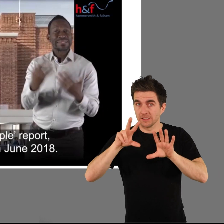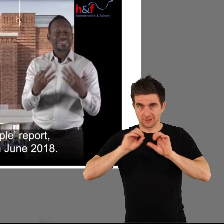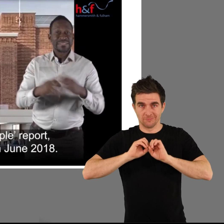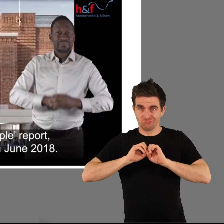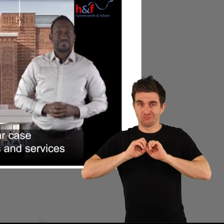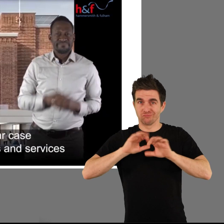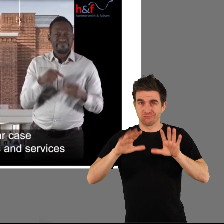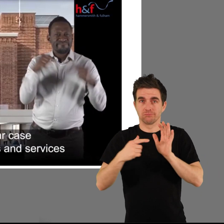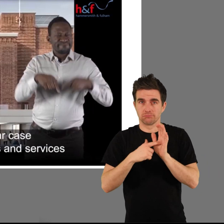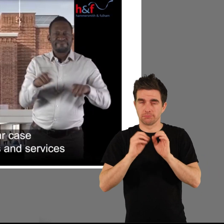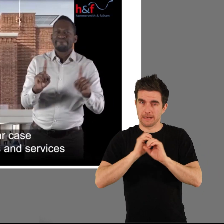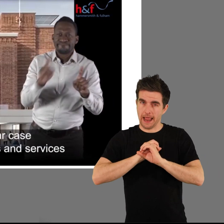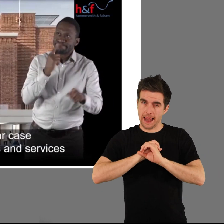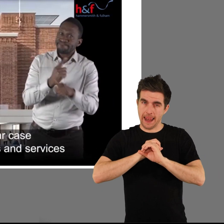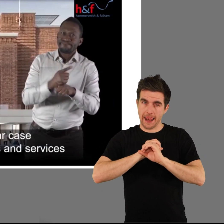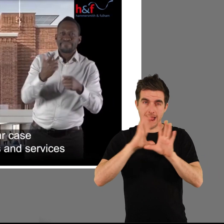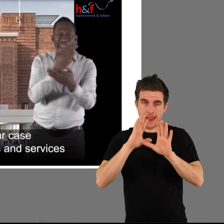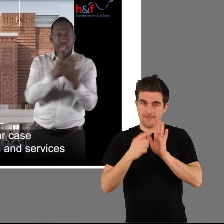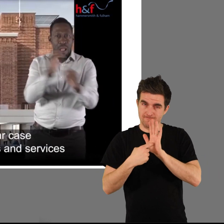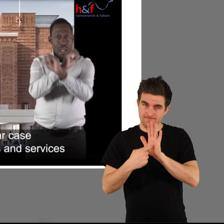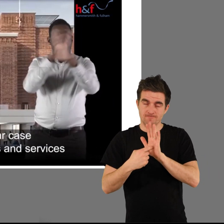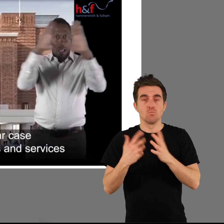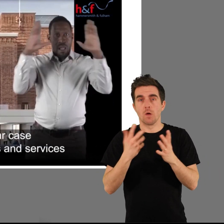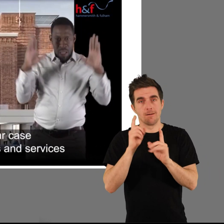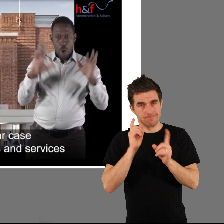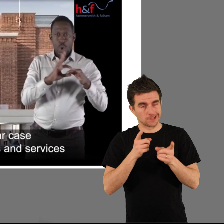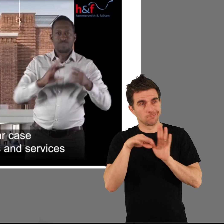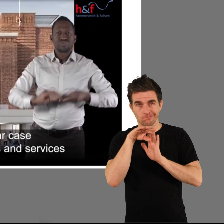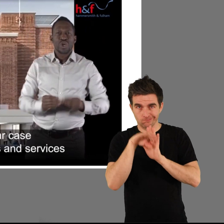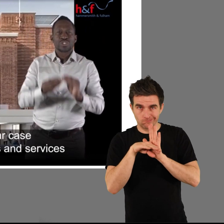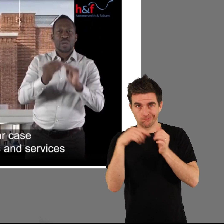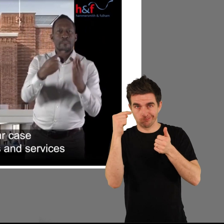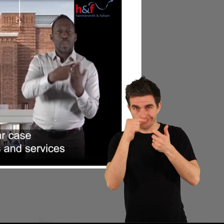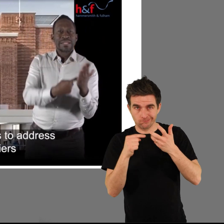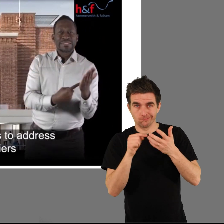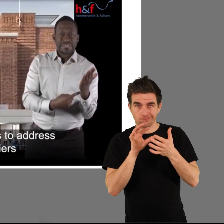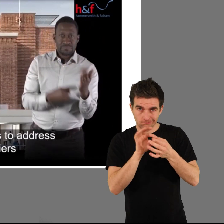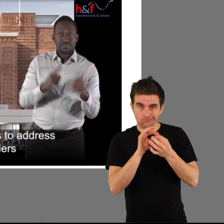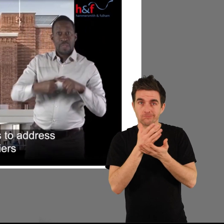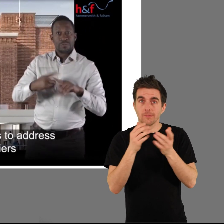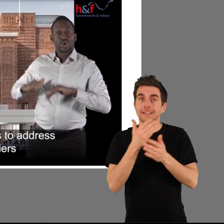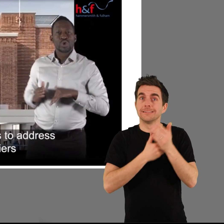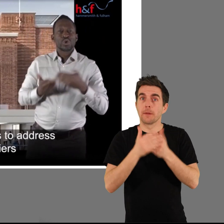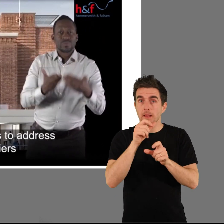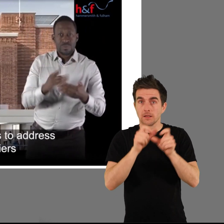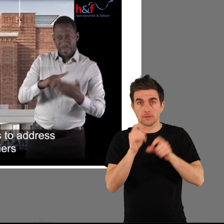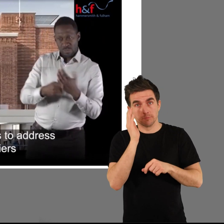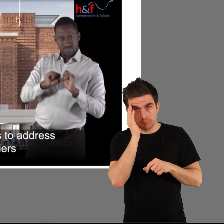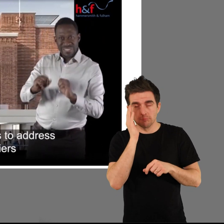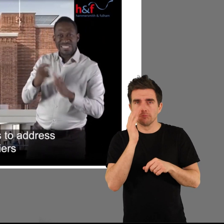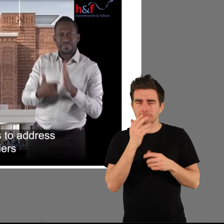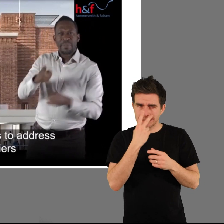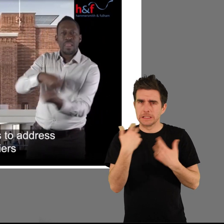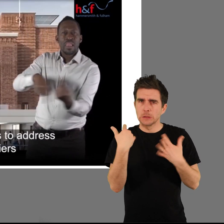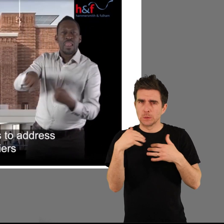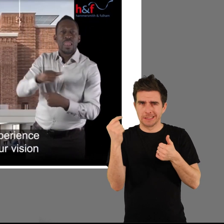2018. It sets out the clear case for co-producing policies and services with disabled residents to address